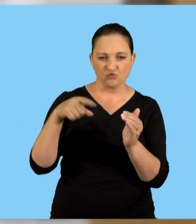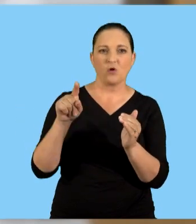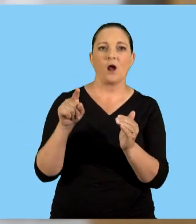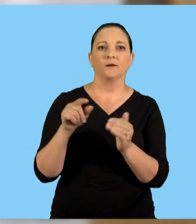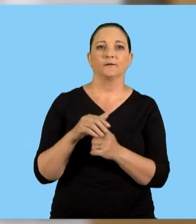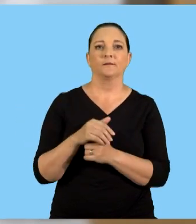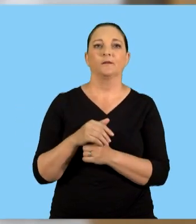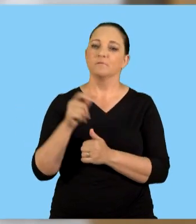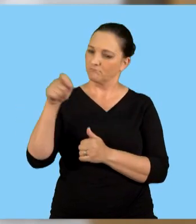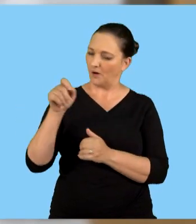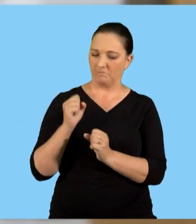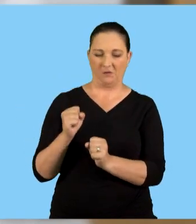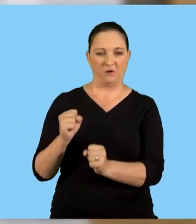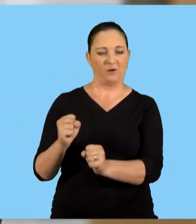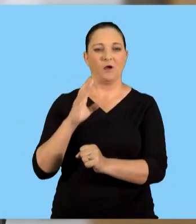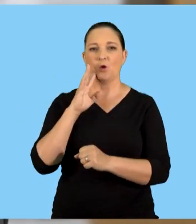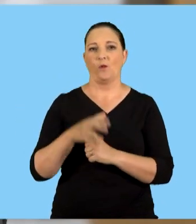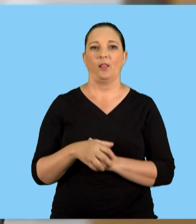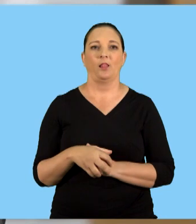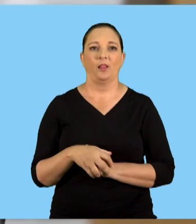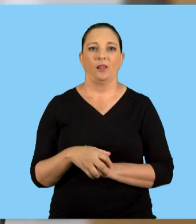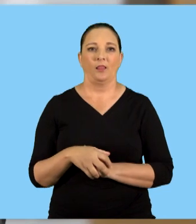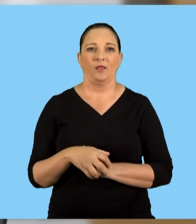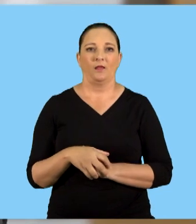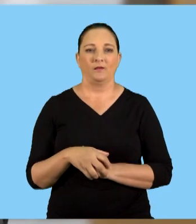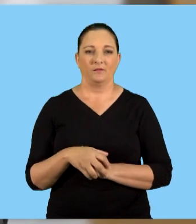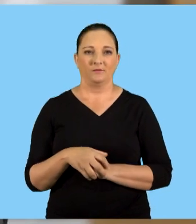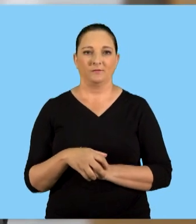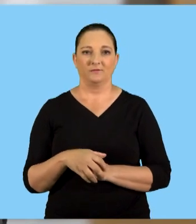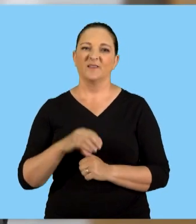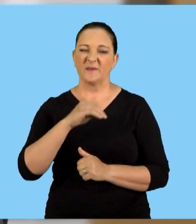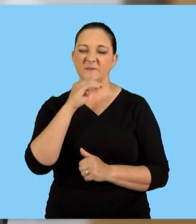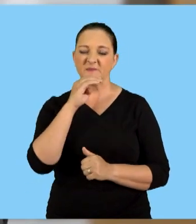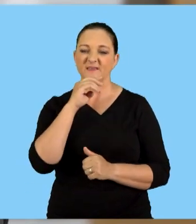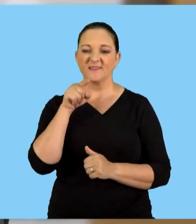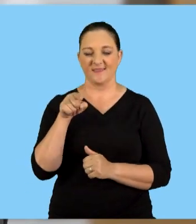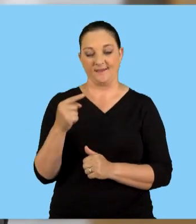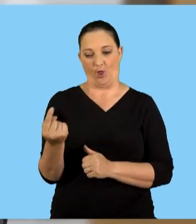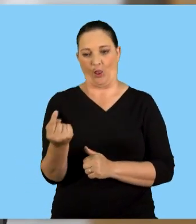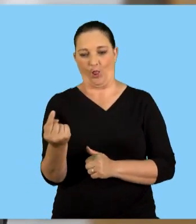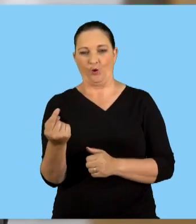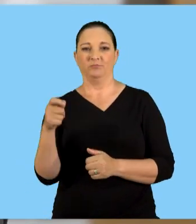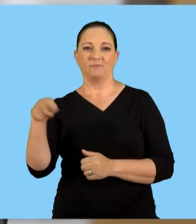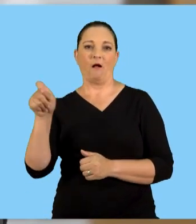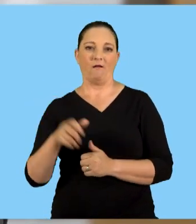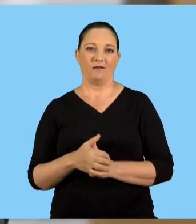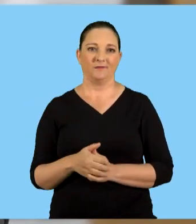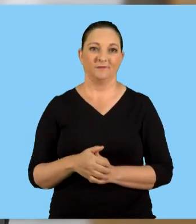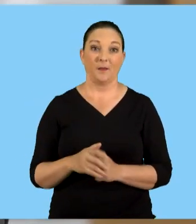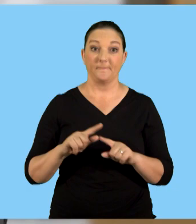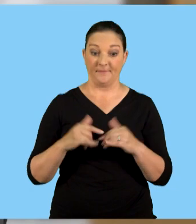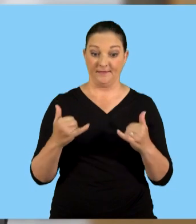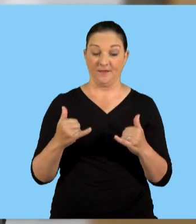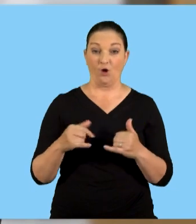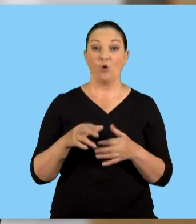places, and you round it off correctly, that mark will stand. Okay, that is what is meant by independent mark. Now guys,